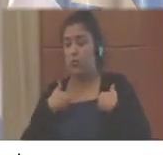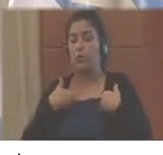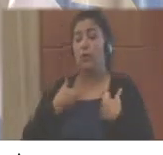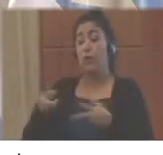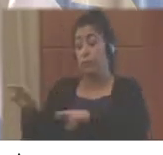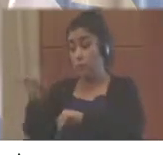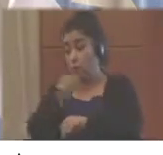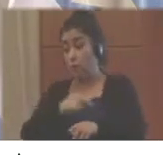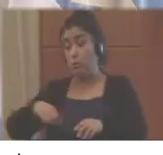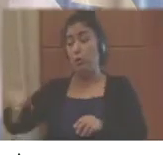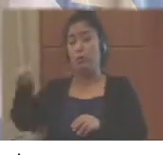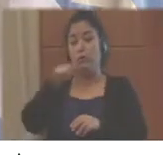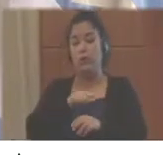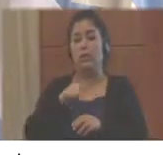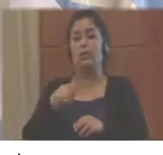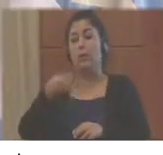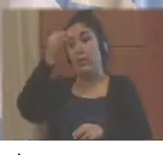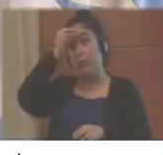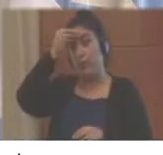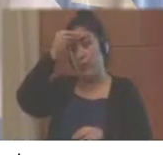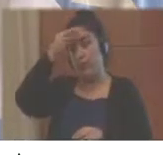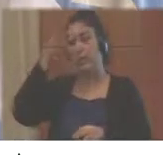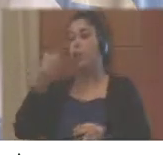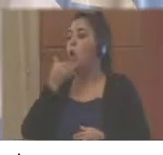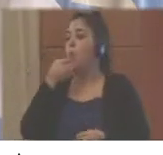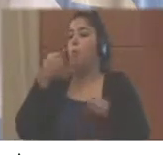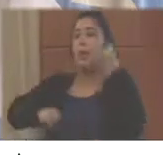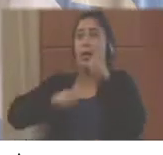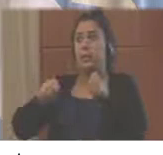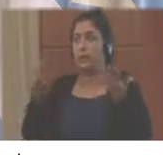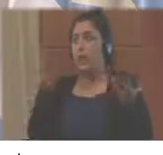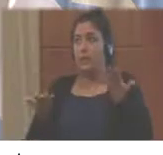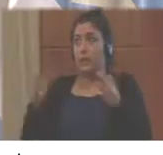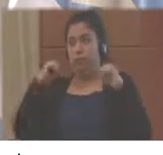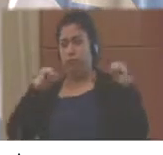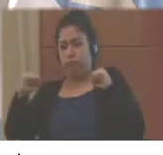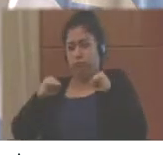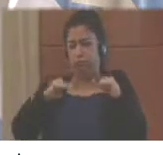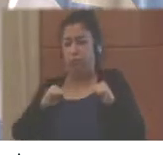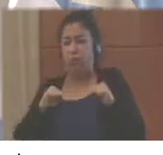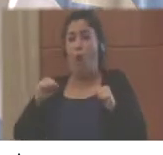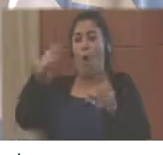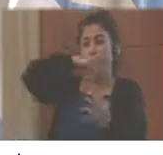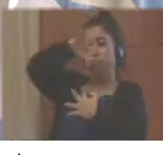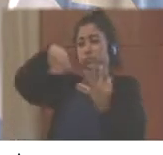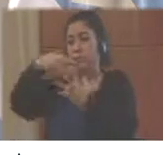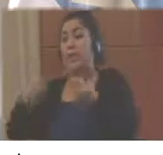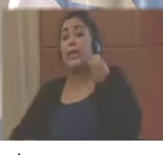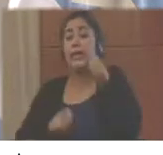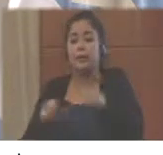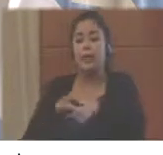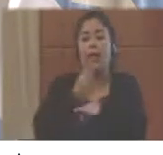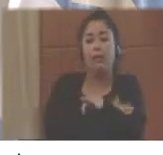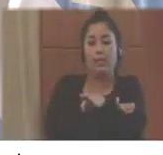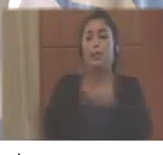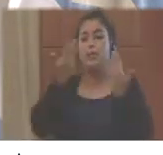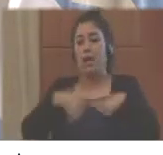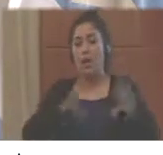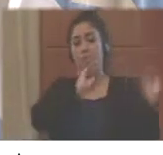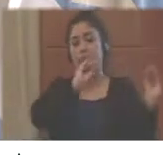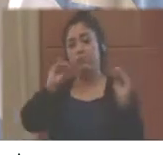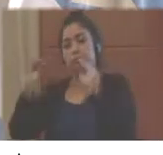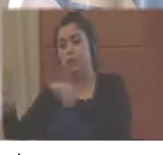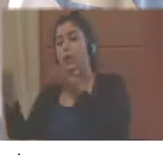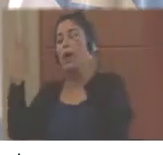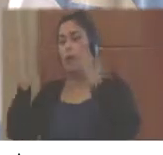drills and exercises, simulations with the support of the local governments, and we have been able to have